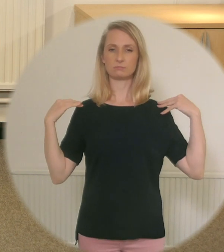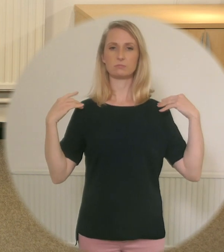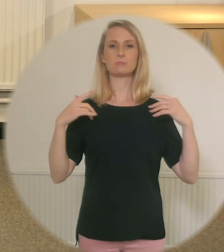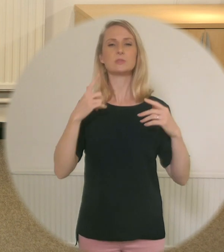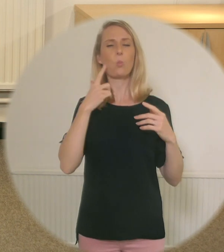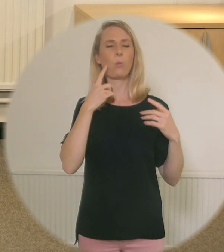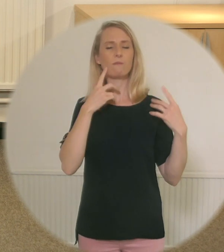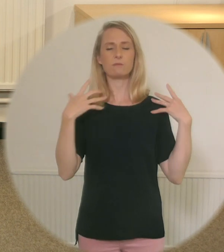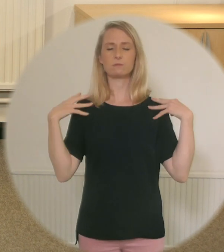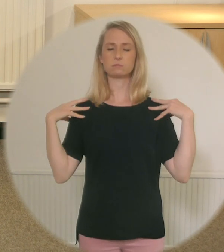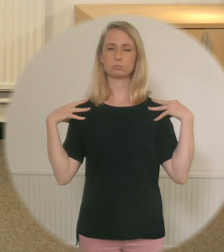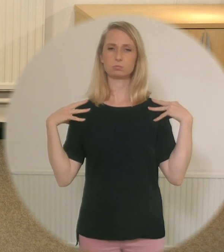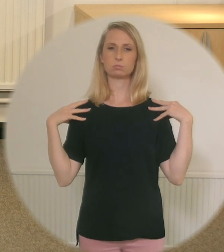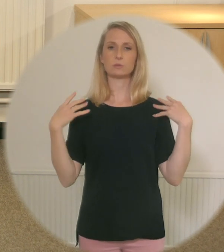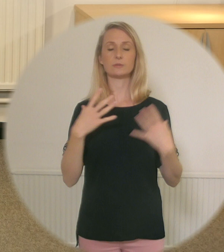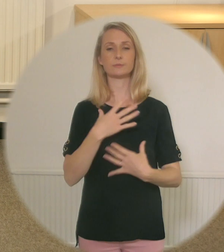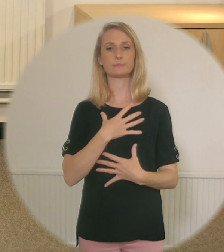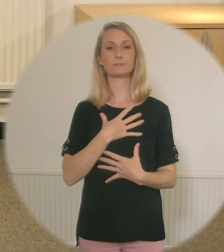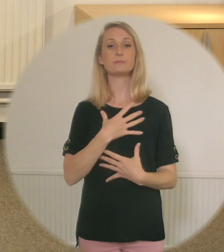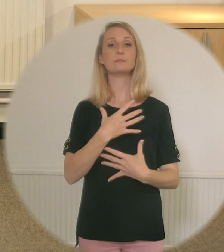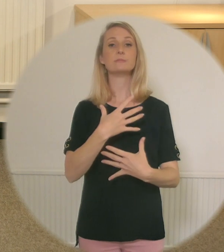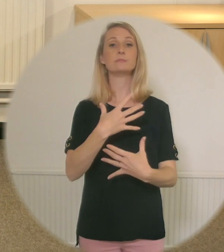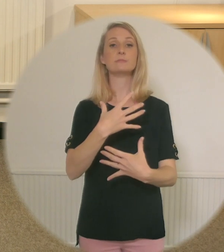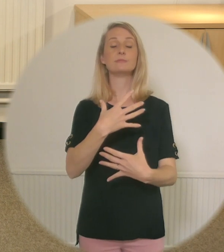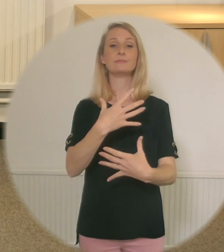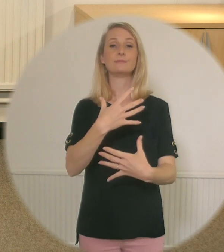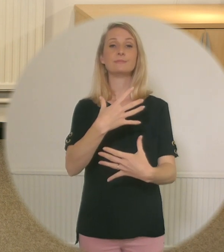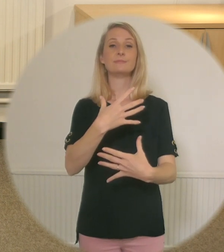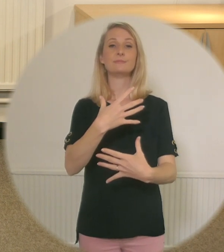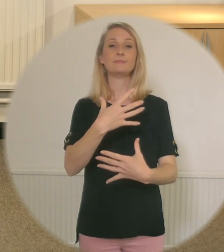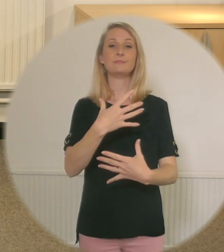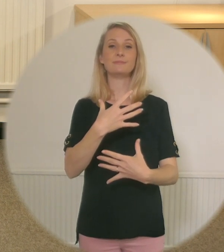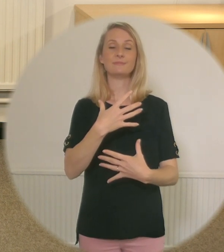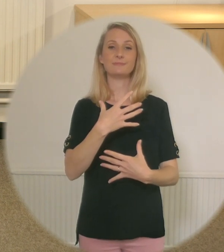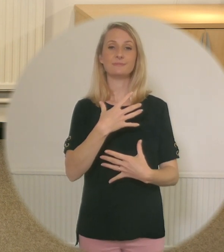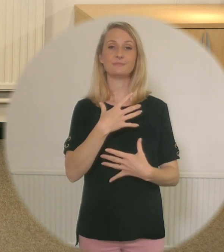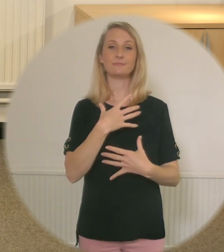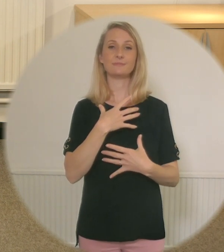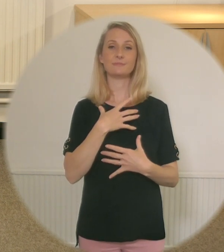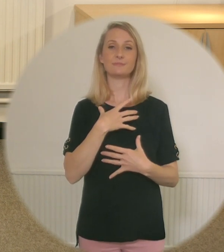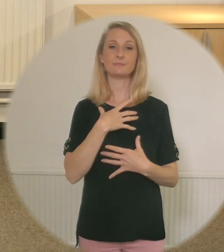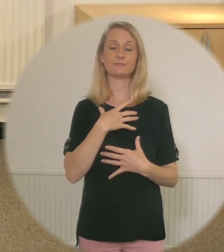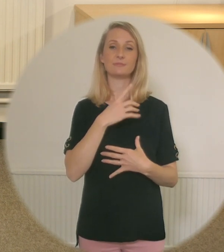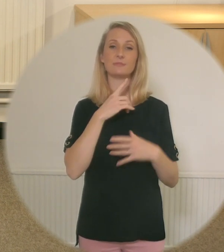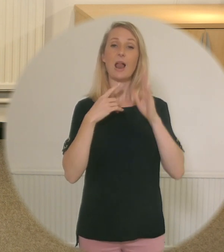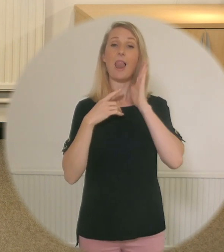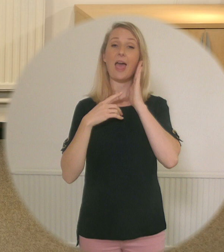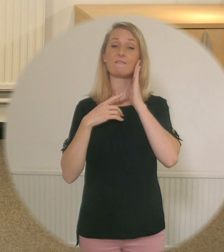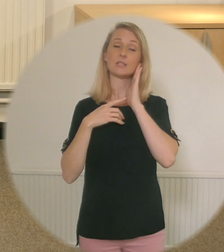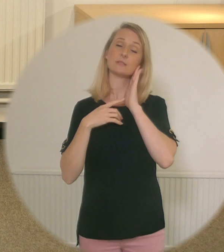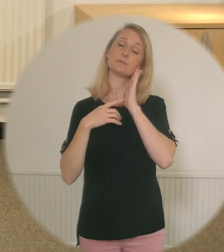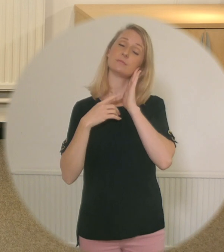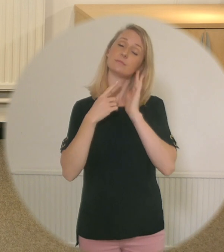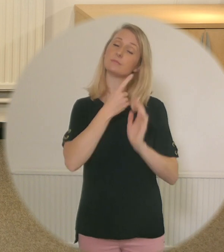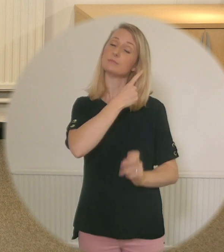take a breath in here. As you breathe out, drop your left ear towards your left